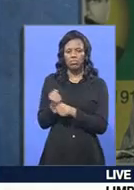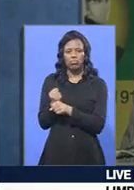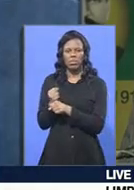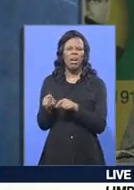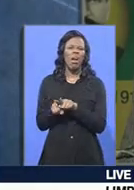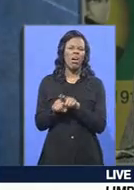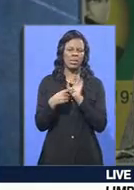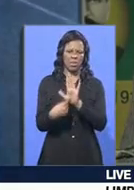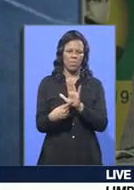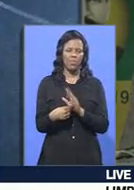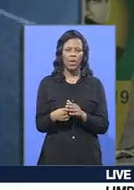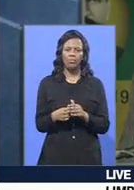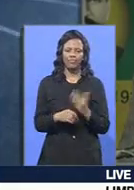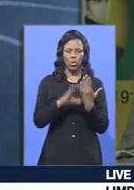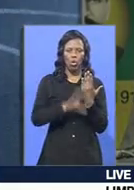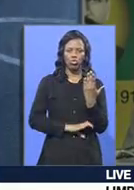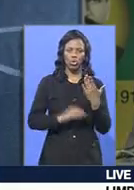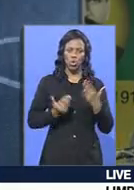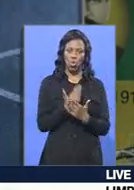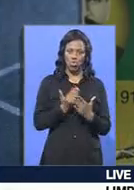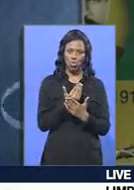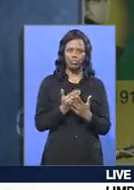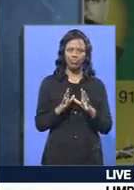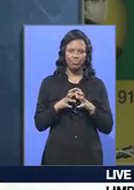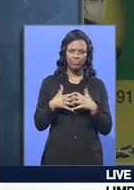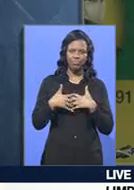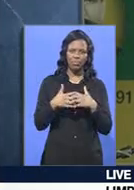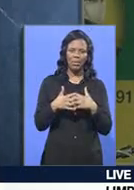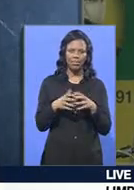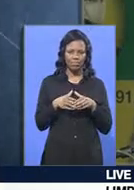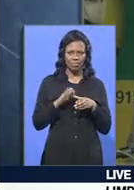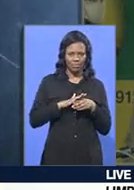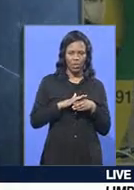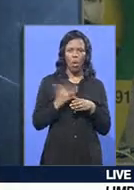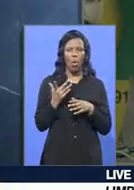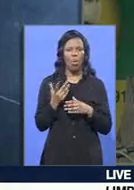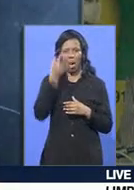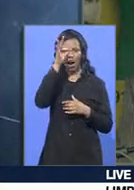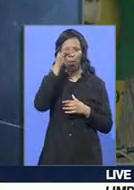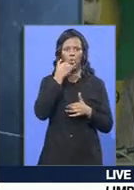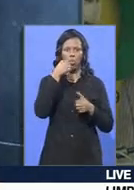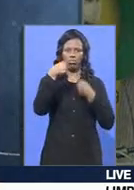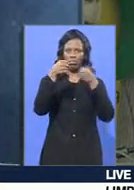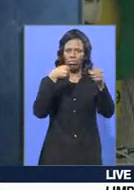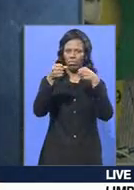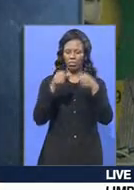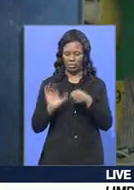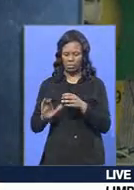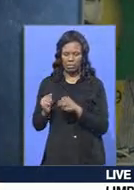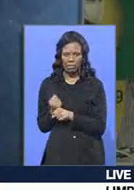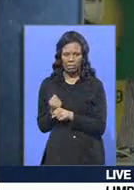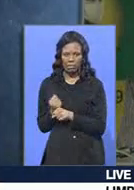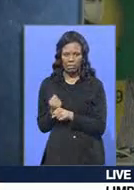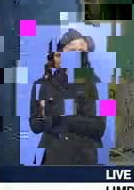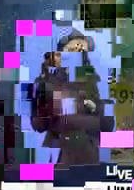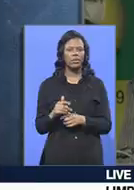the new constitution, the setting up of the interim government, the future of the